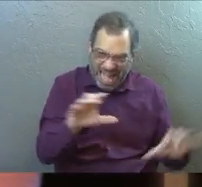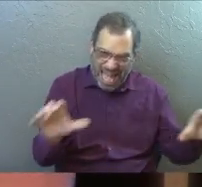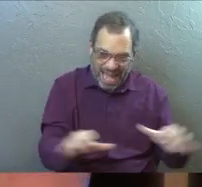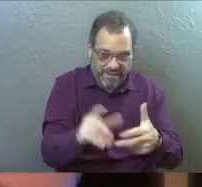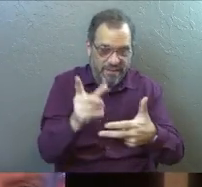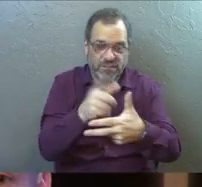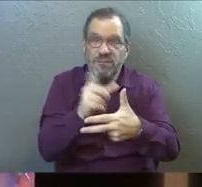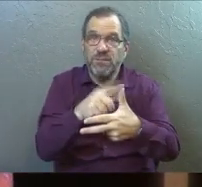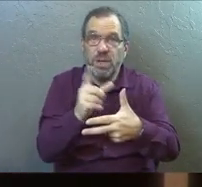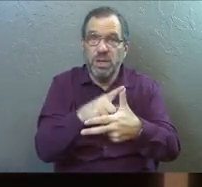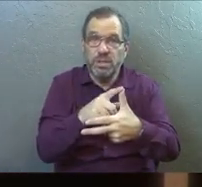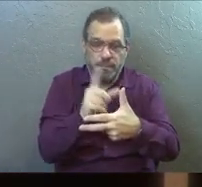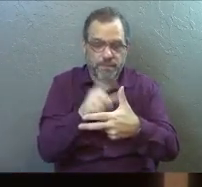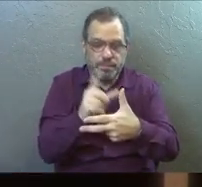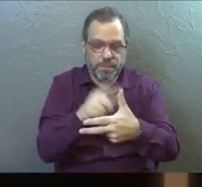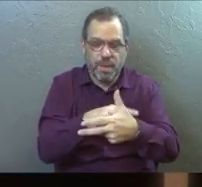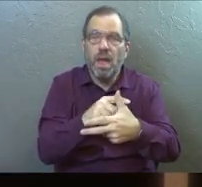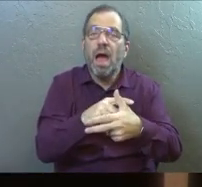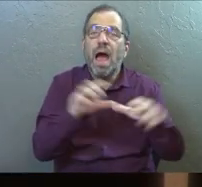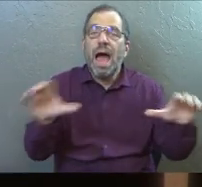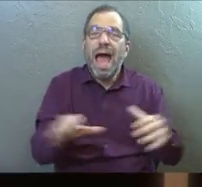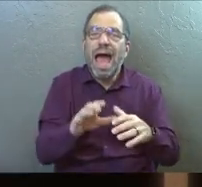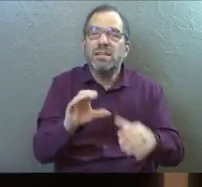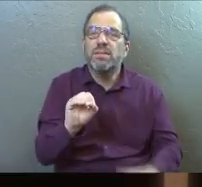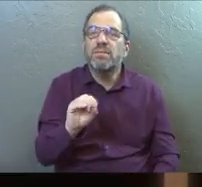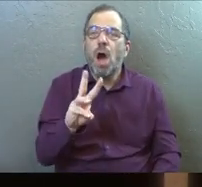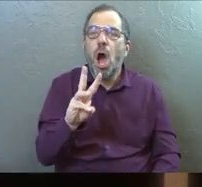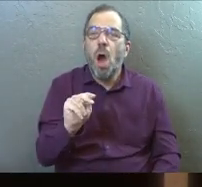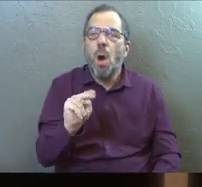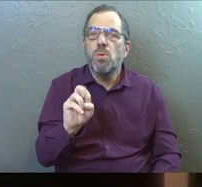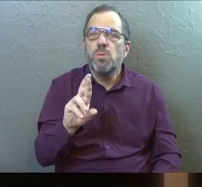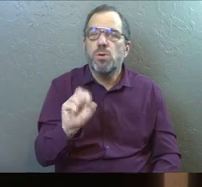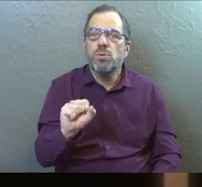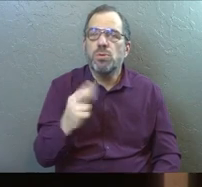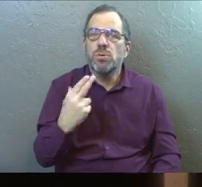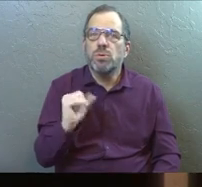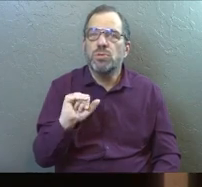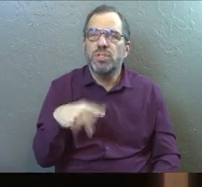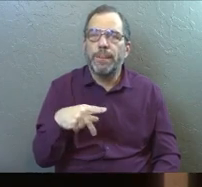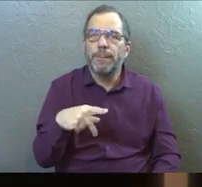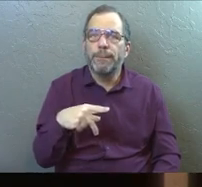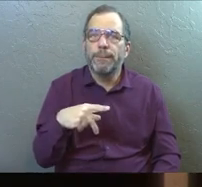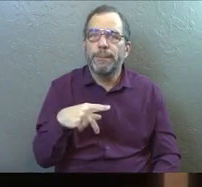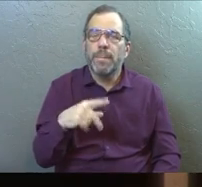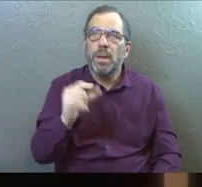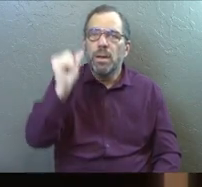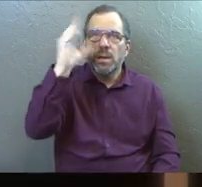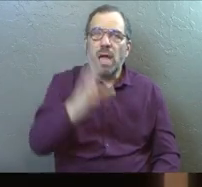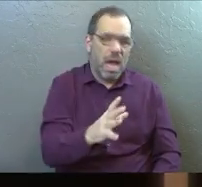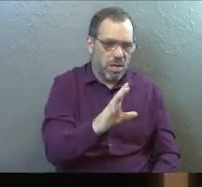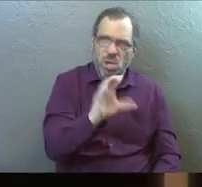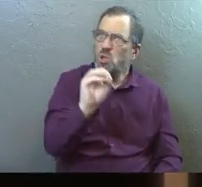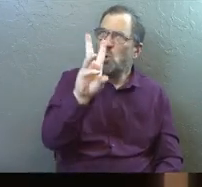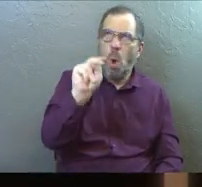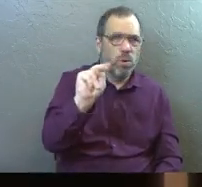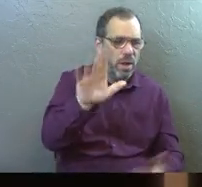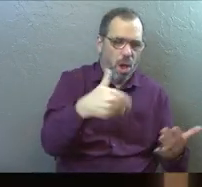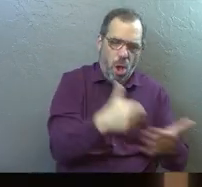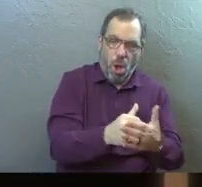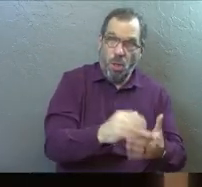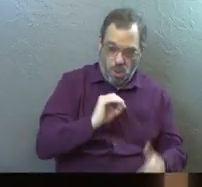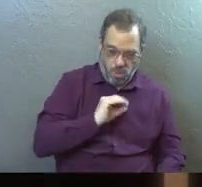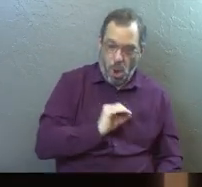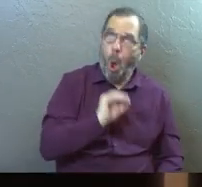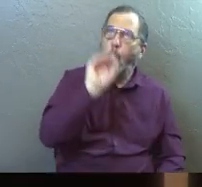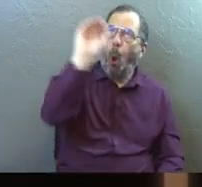The first offering is, number one, it is an act of ownership. Ownership. God, you own it all. And